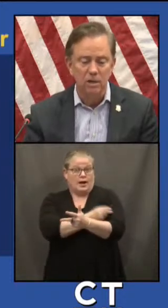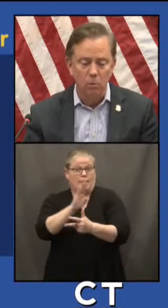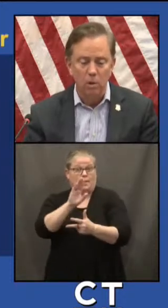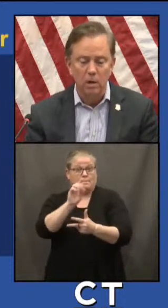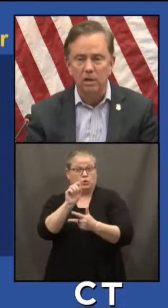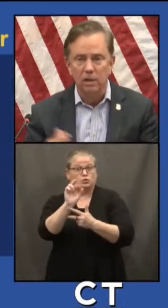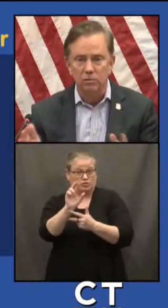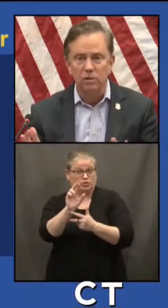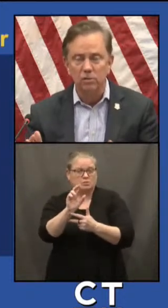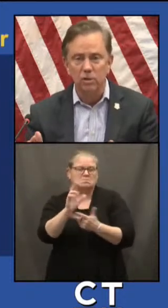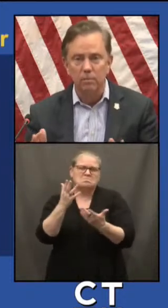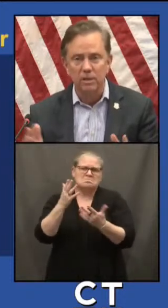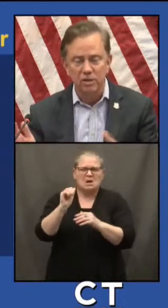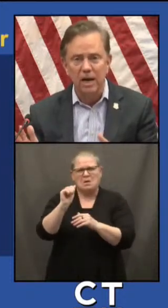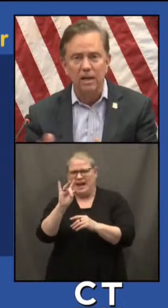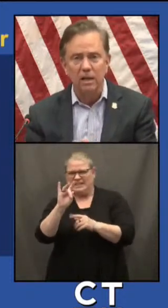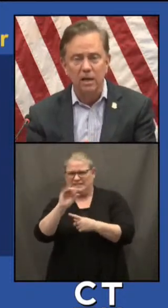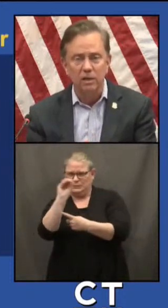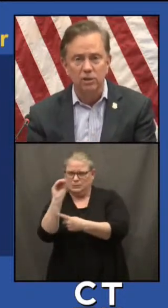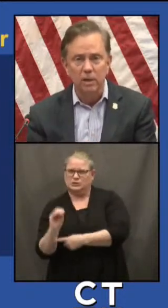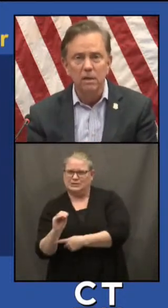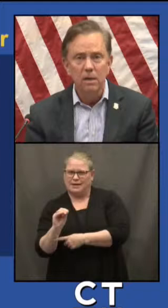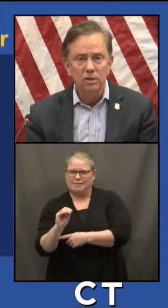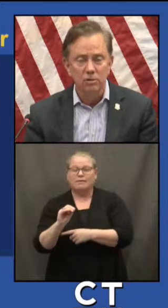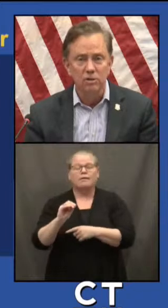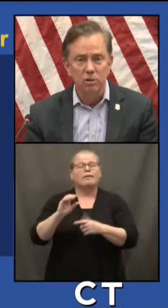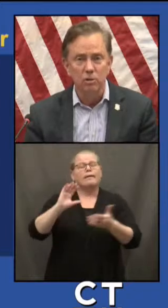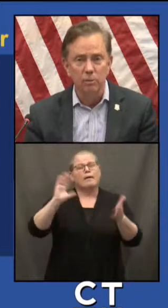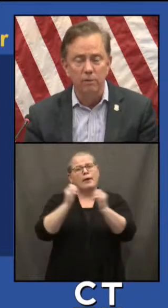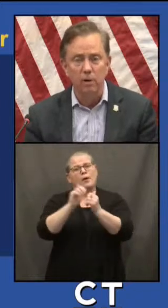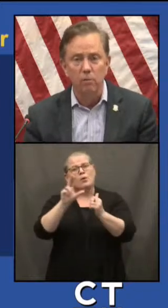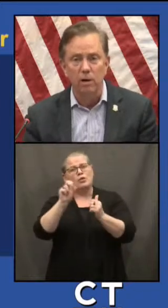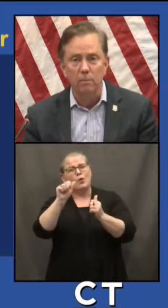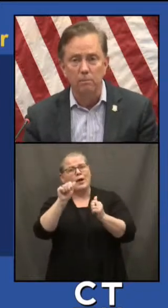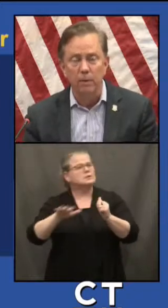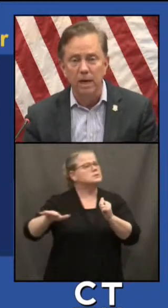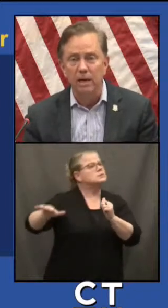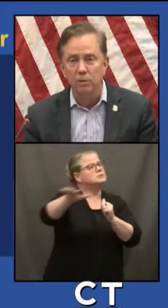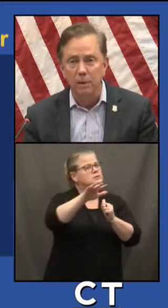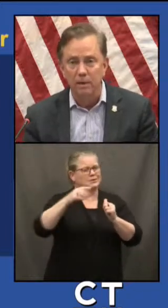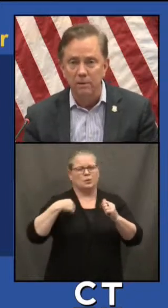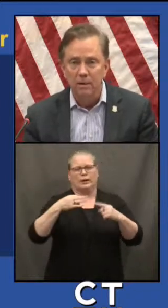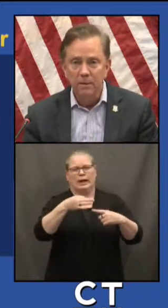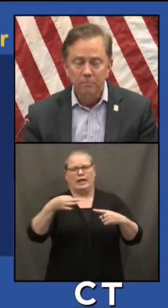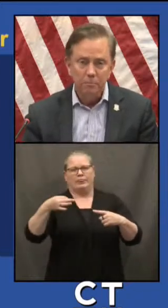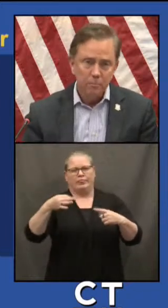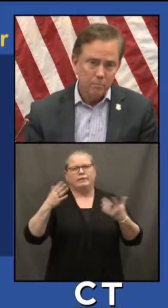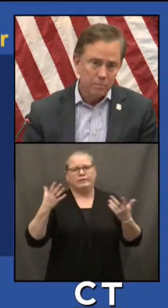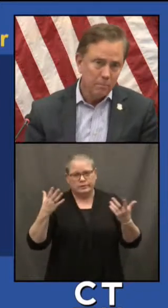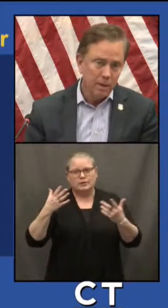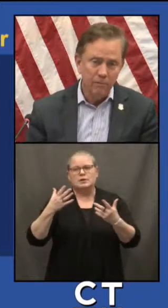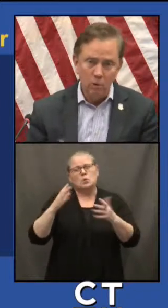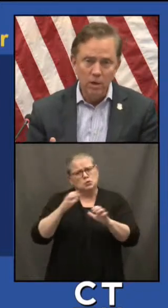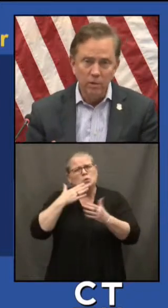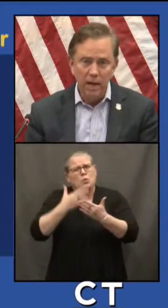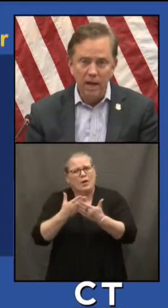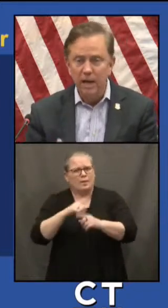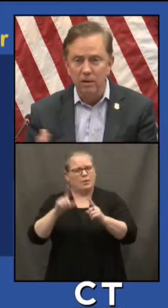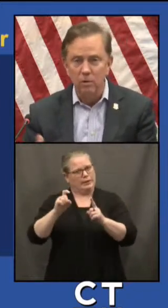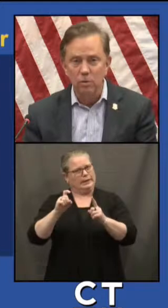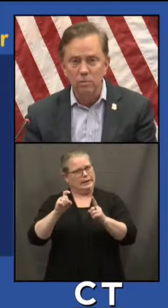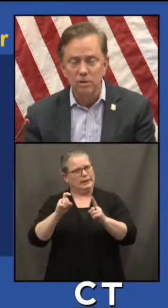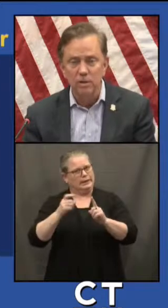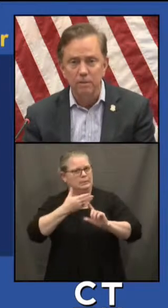not number one in the country. It's still it's 9 in the country, so still doing very well, but we got to do better. If you're wondering,